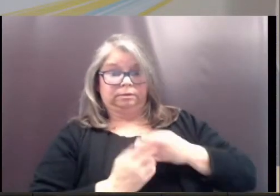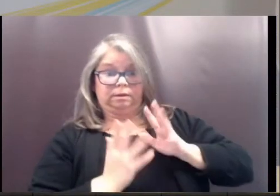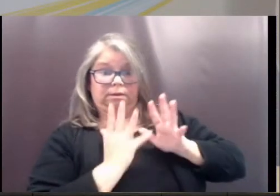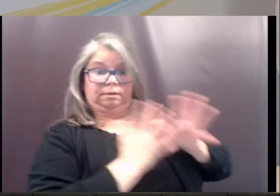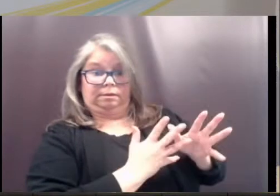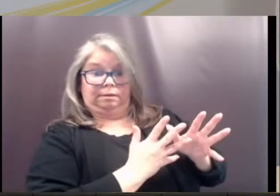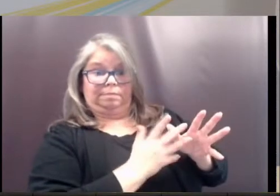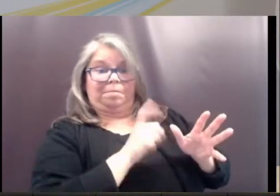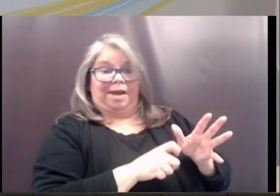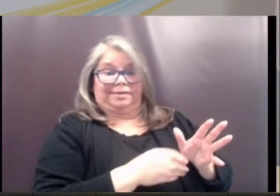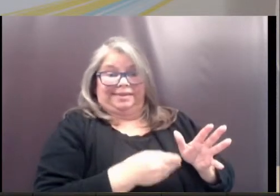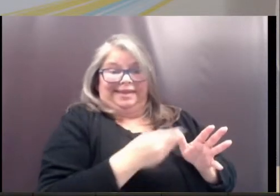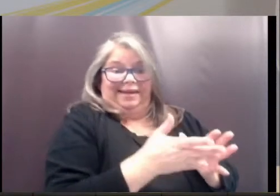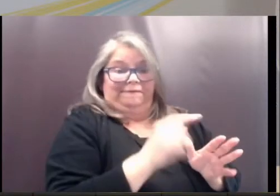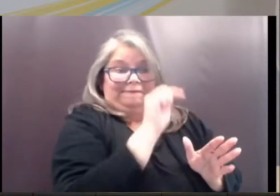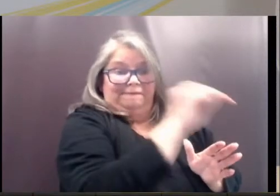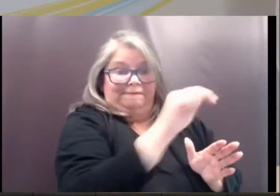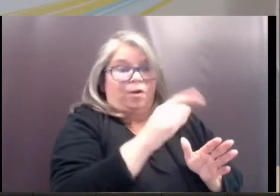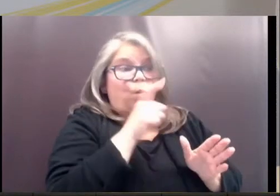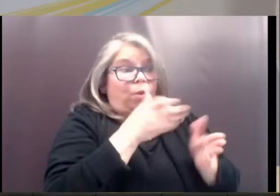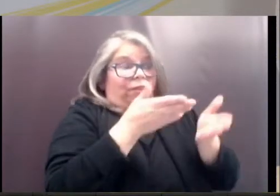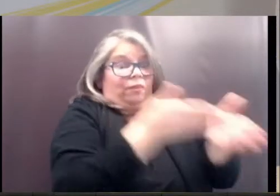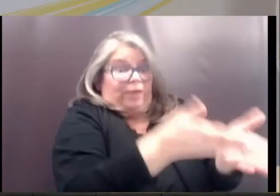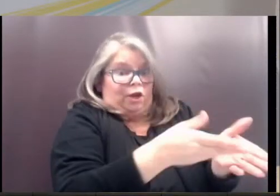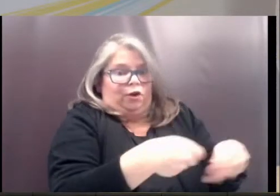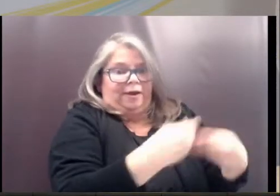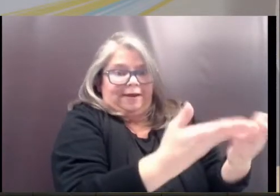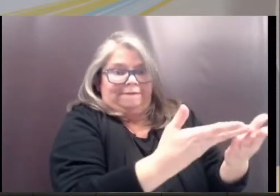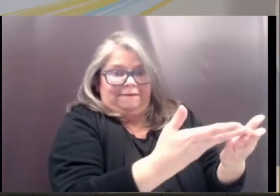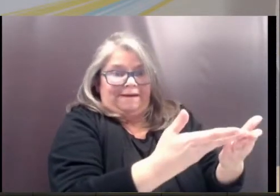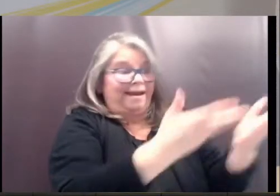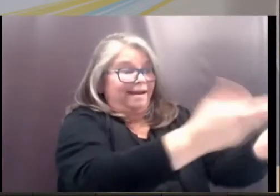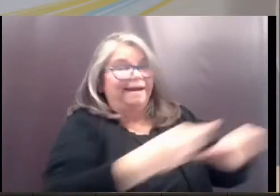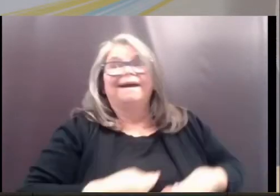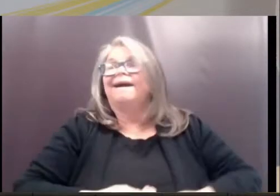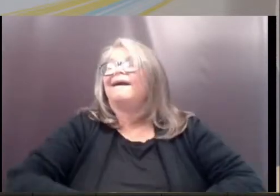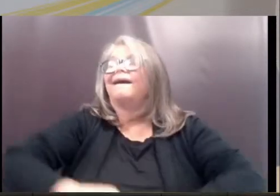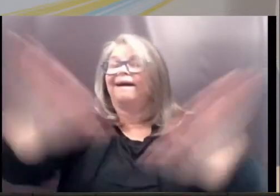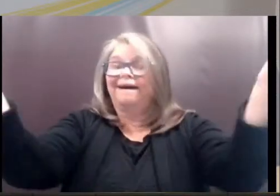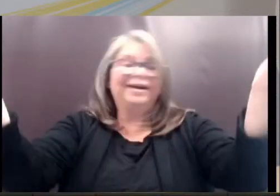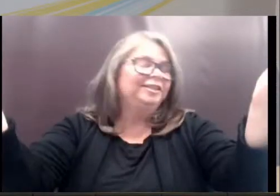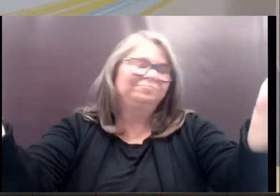words, the vaccine cannot be moved from the location where it is dropped off.